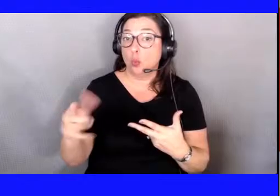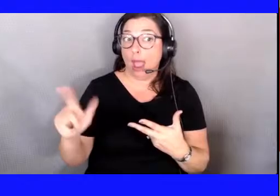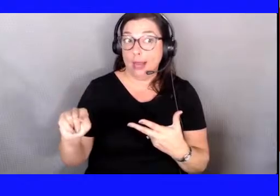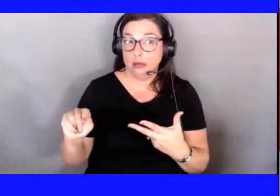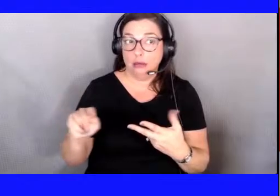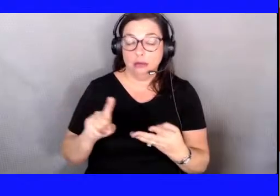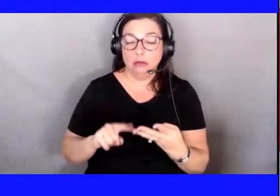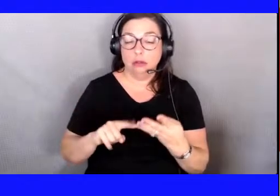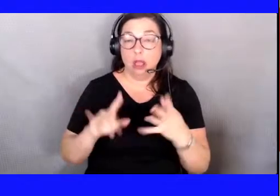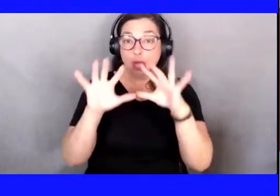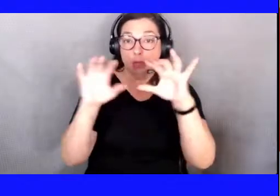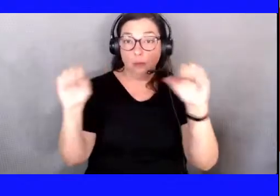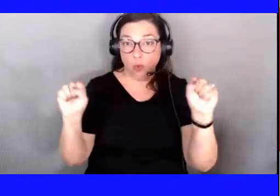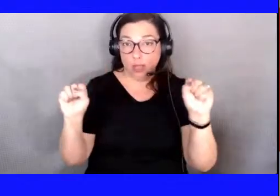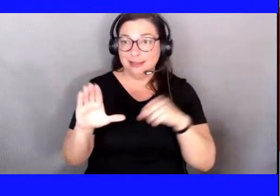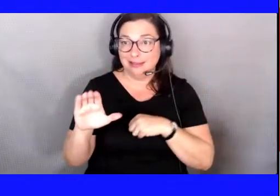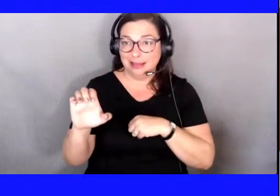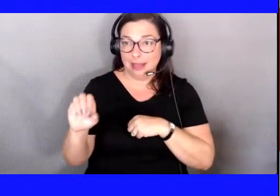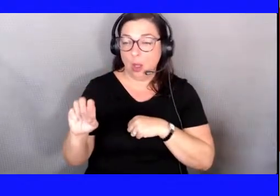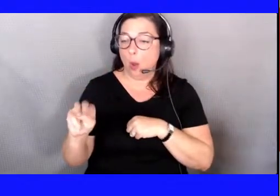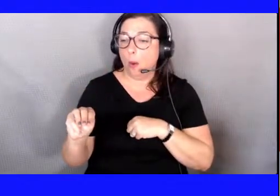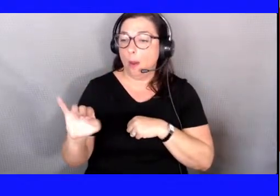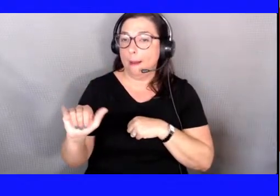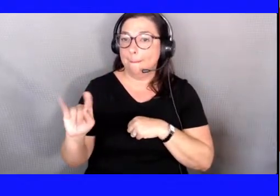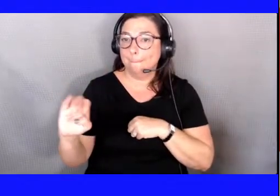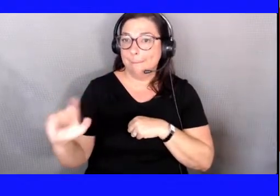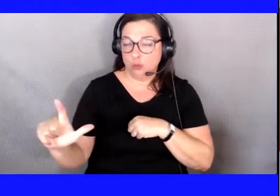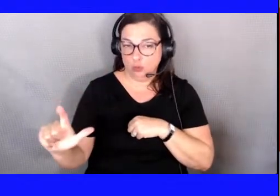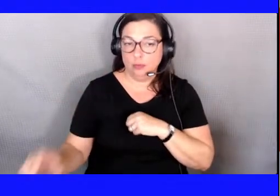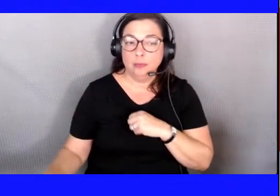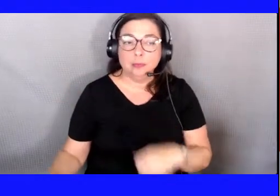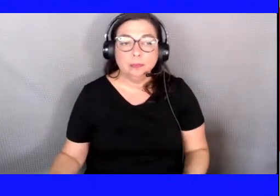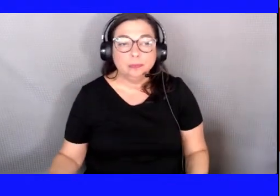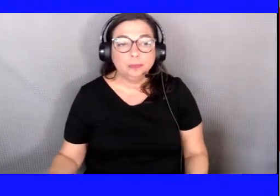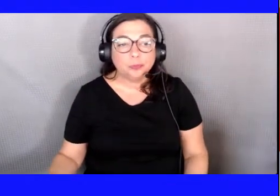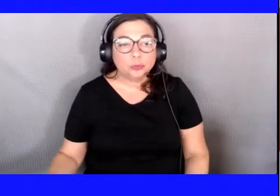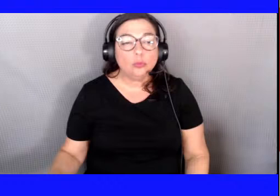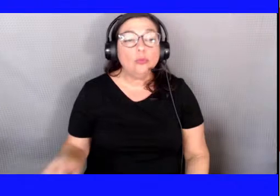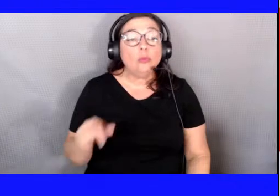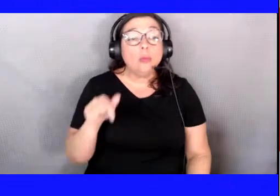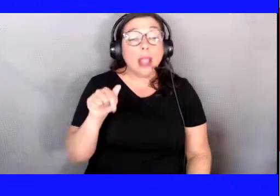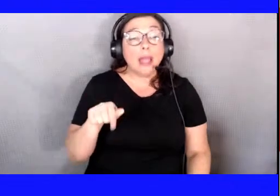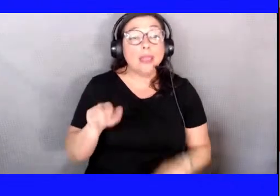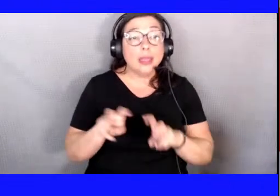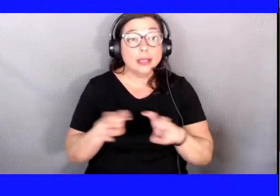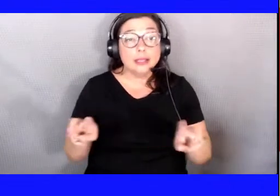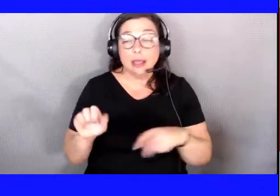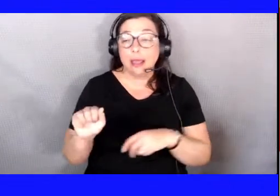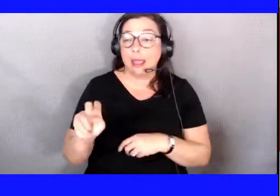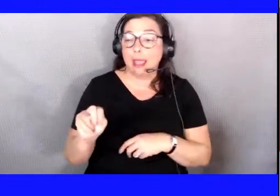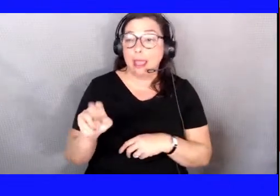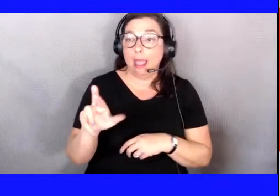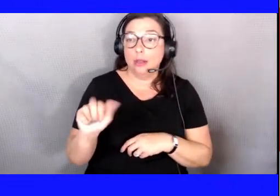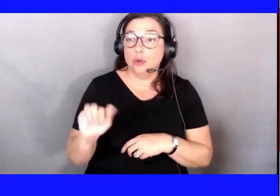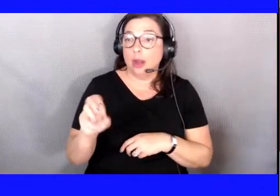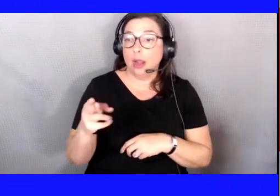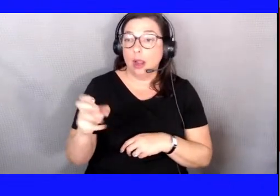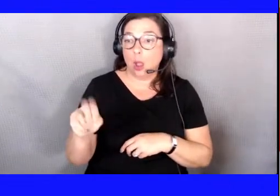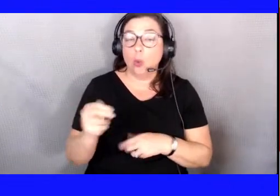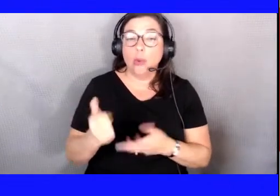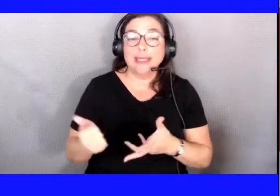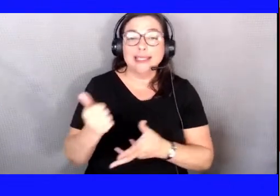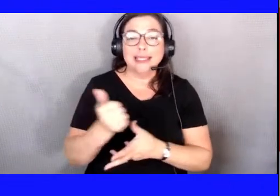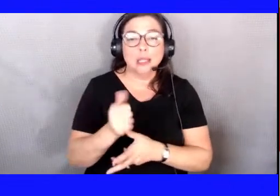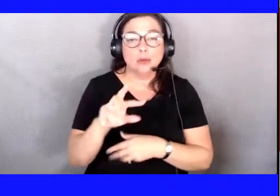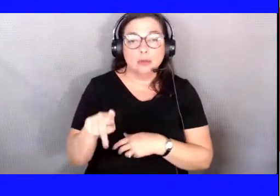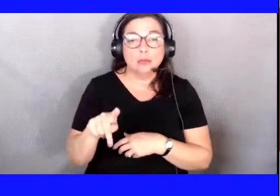and our president and CEO, Dr. Mitchell Katz. So also on this panel are Andrea Cohen, Senior Vice President and General Counsel